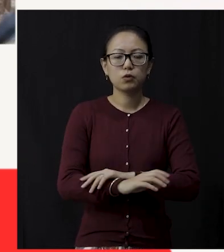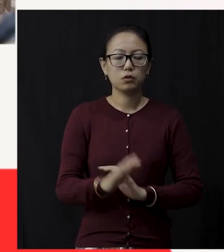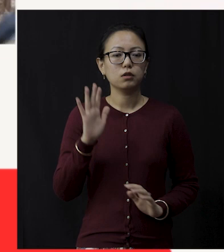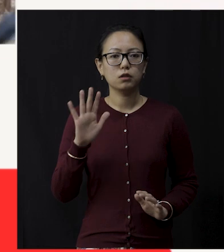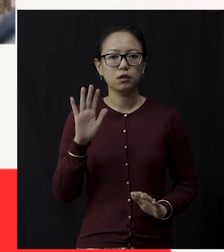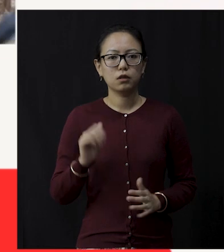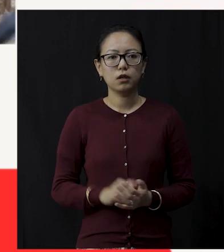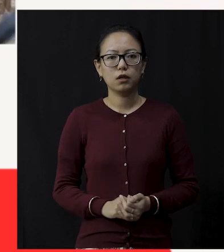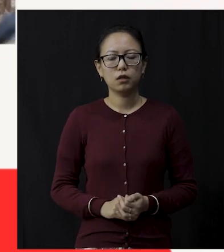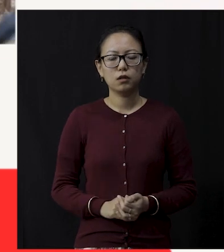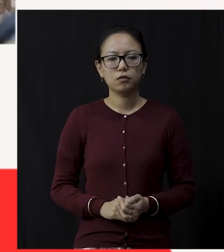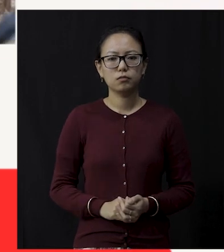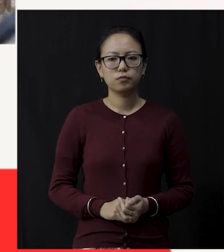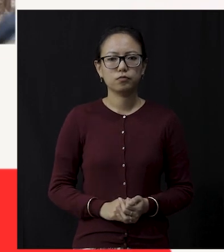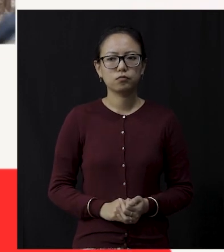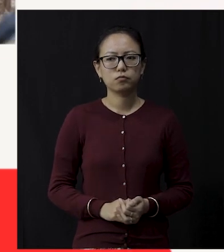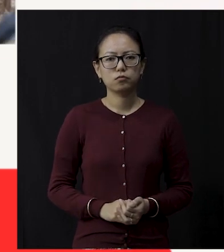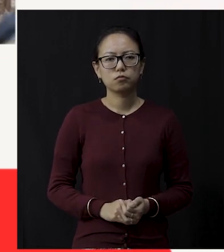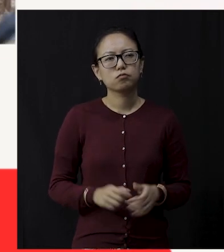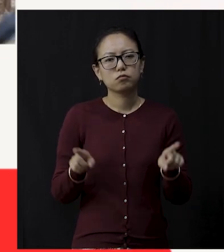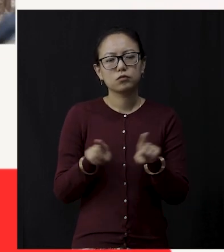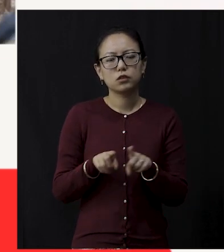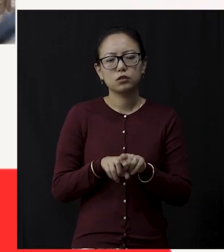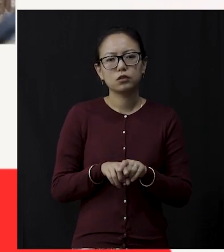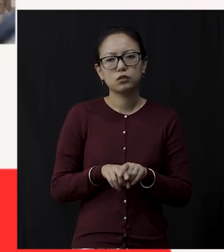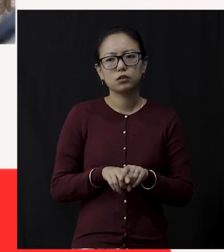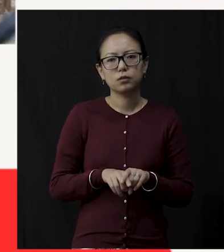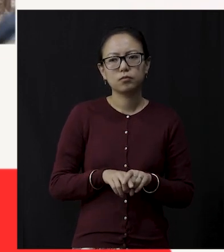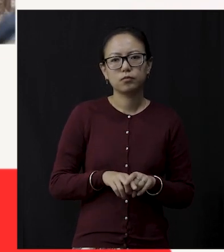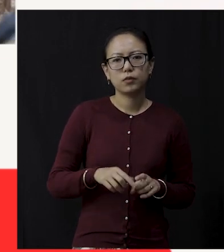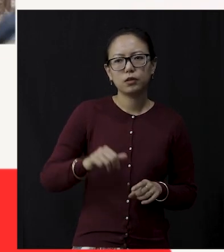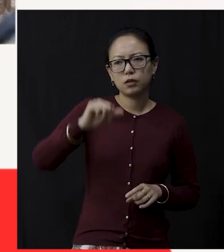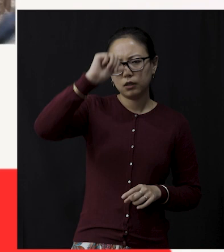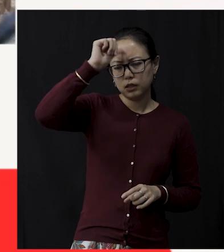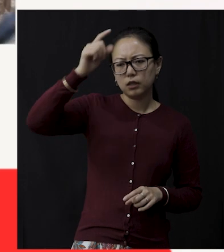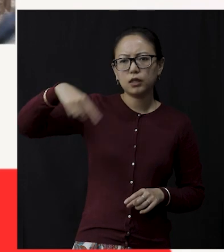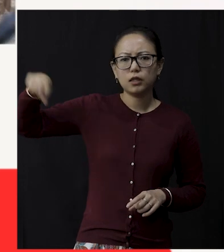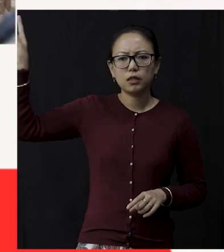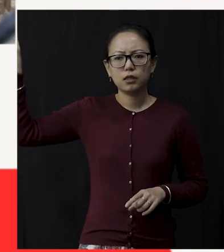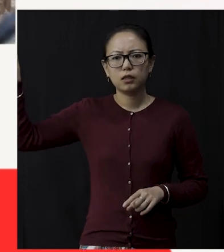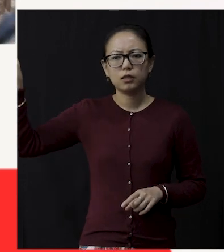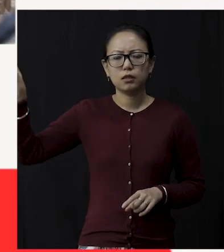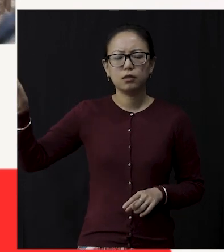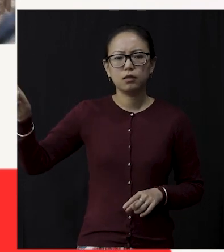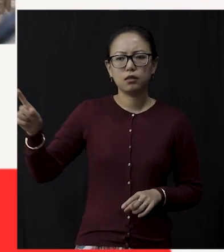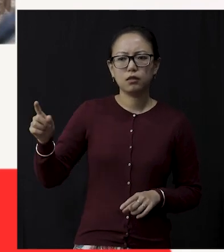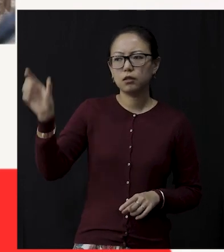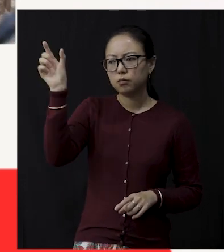Okay, so people from India, people from China, people